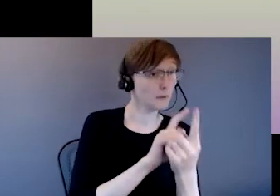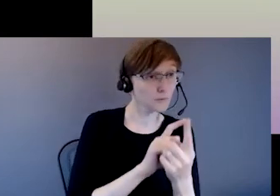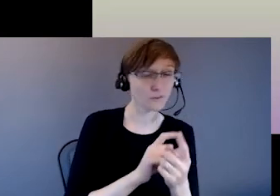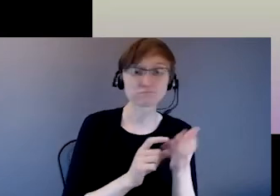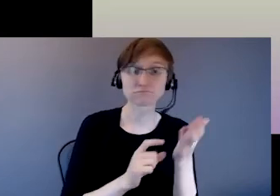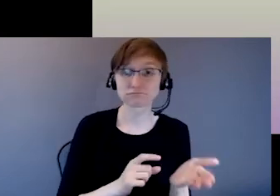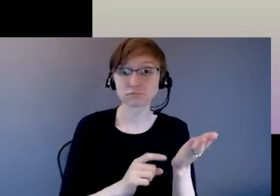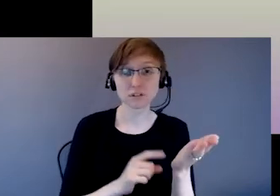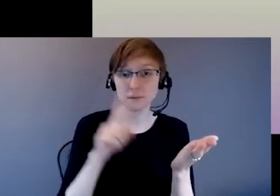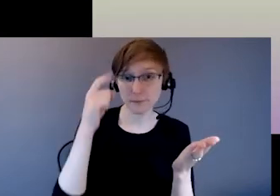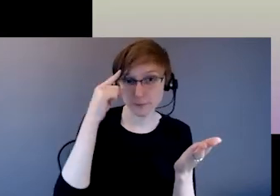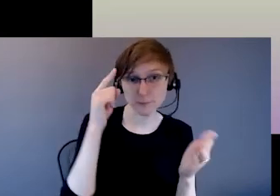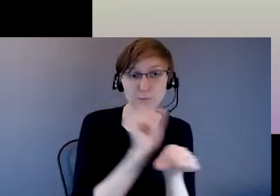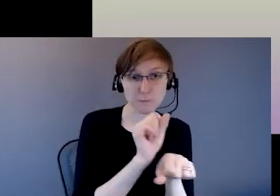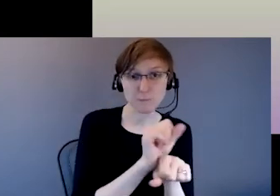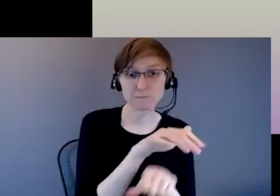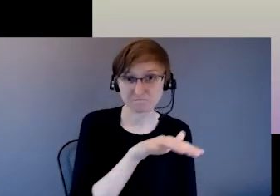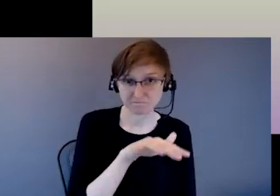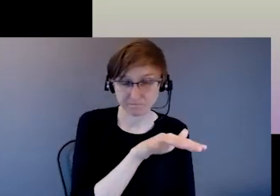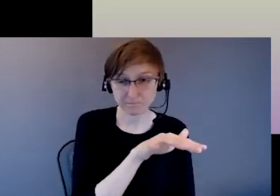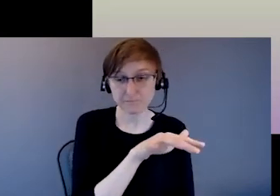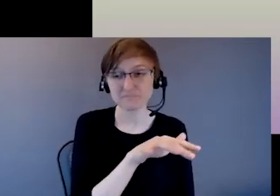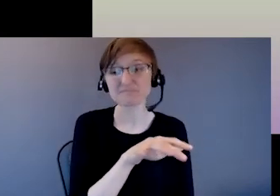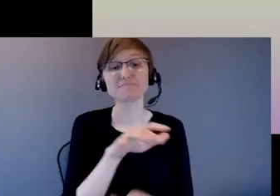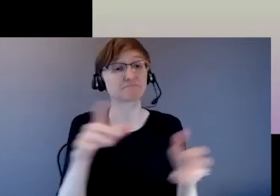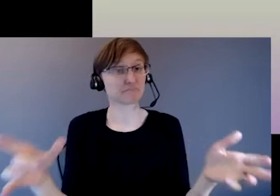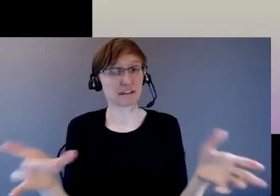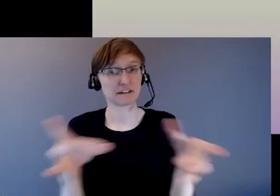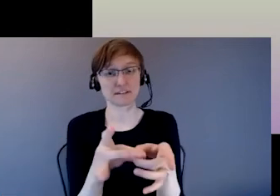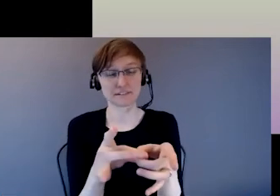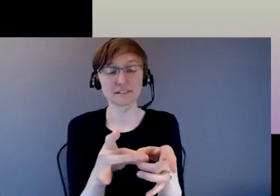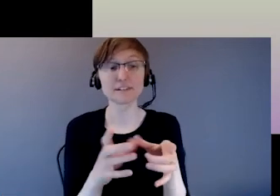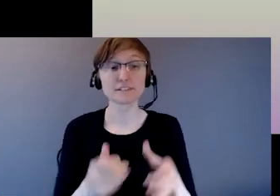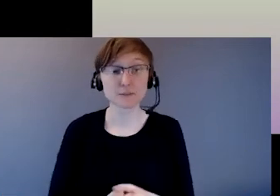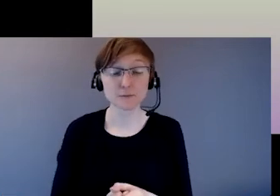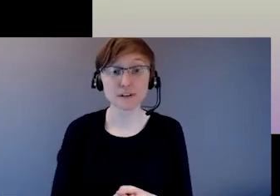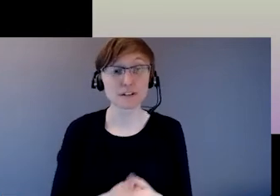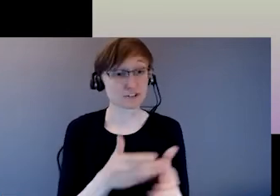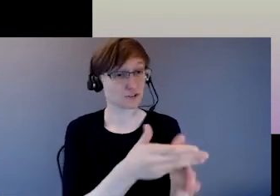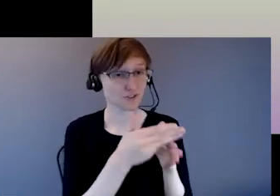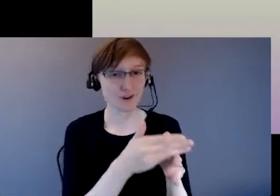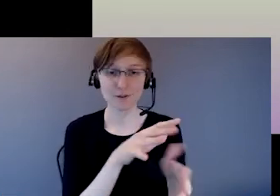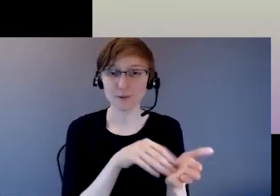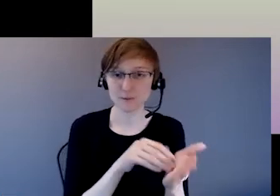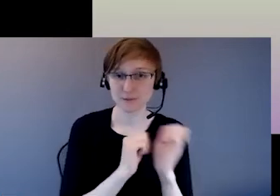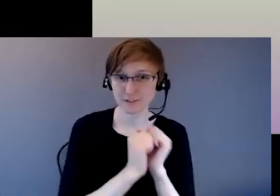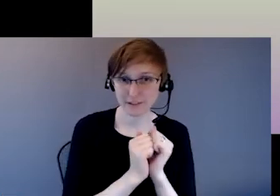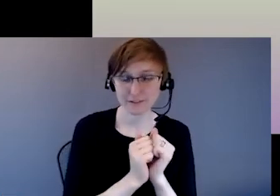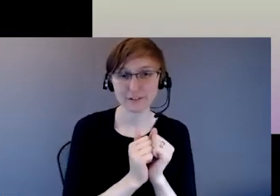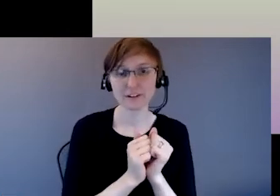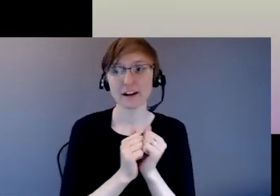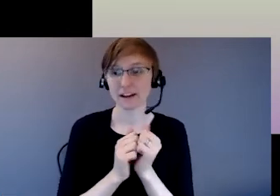It connects talented people in a shared learning experience, investing in talent, and encouraging a new quality